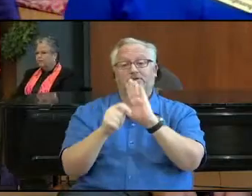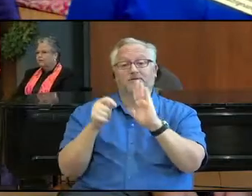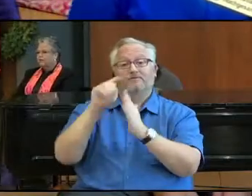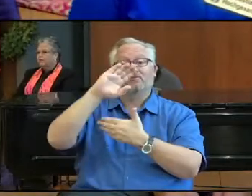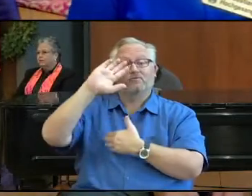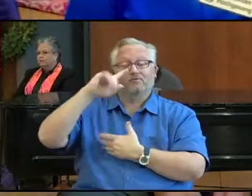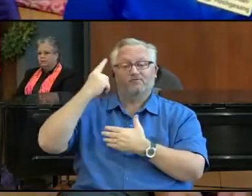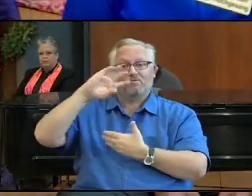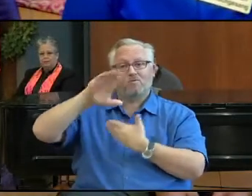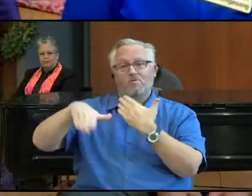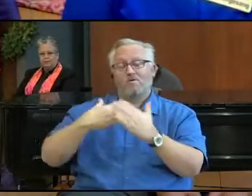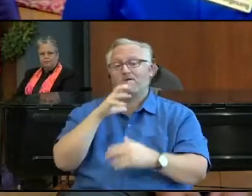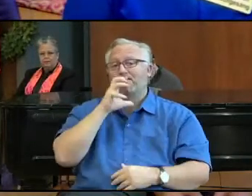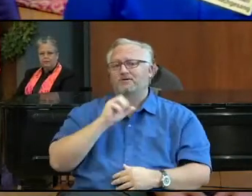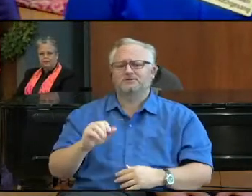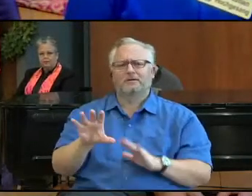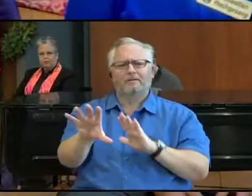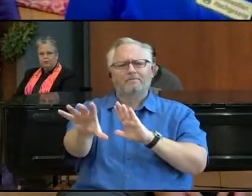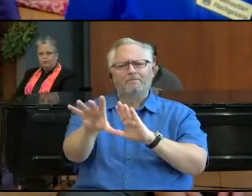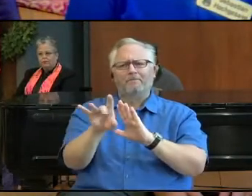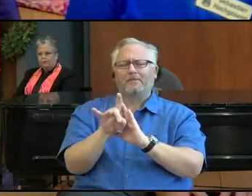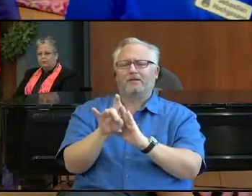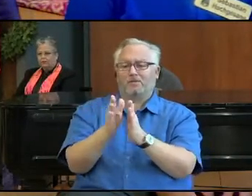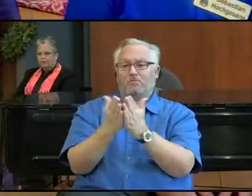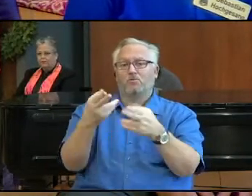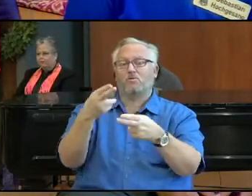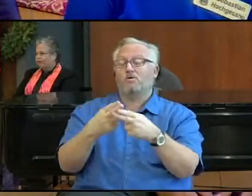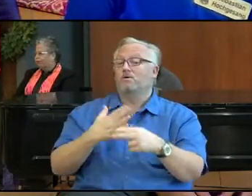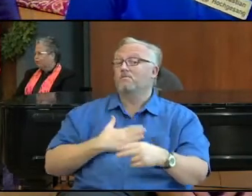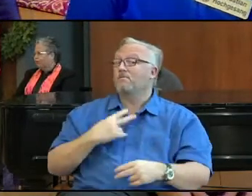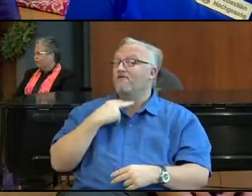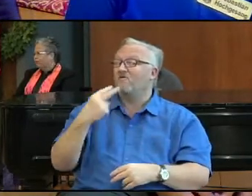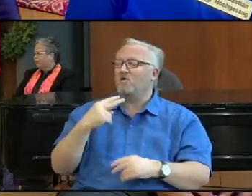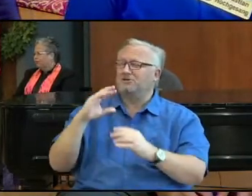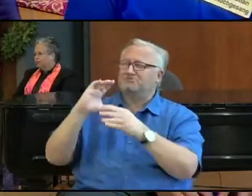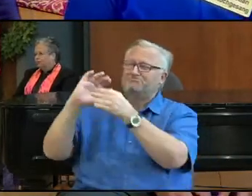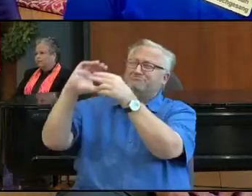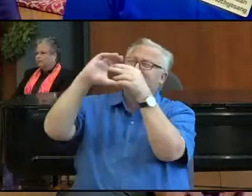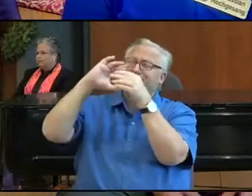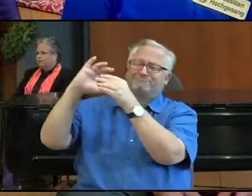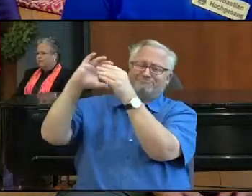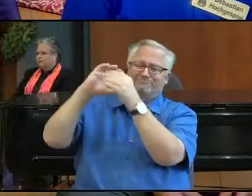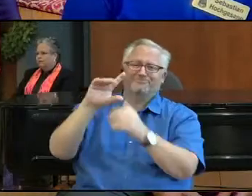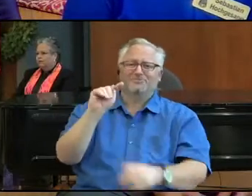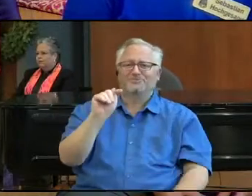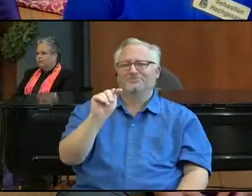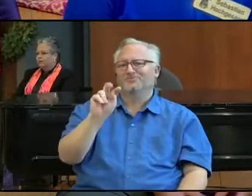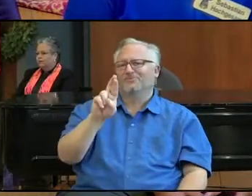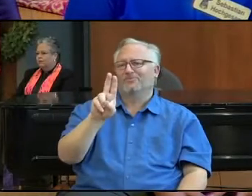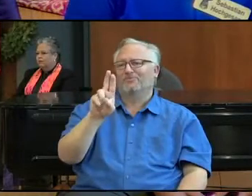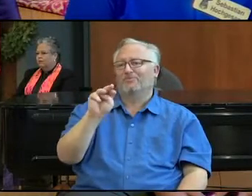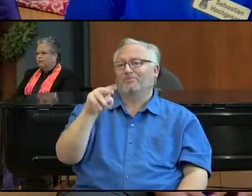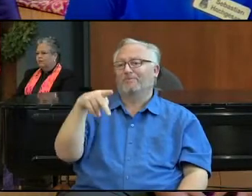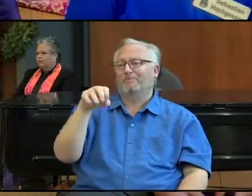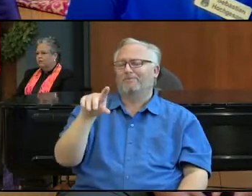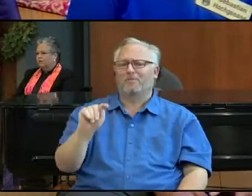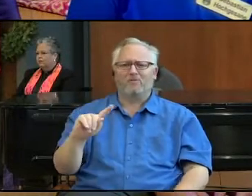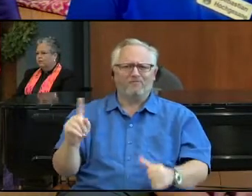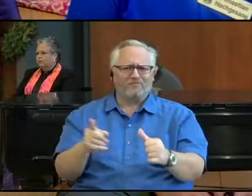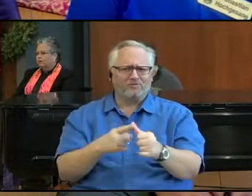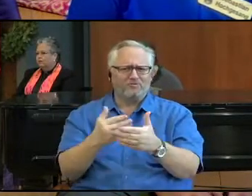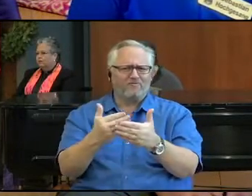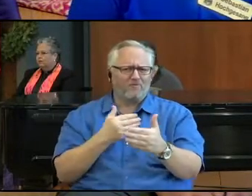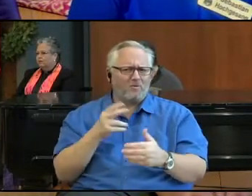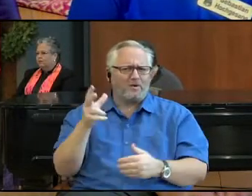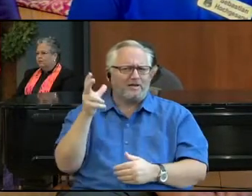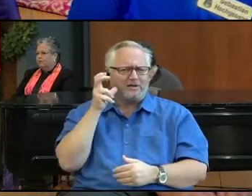book called My Voice is a Trumpet. But before we hear about how our voice is a trumpet, I thought it might be fun